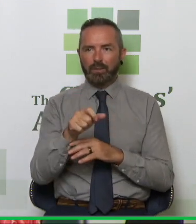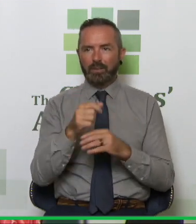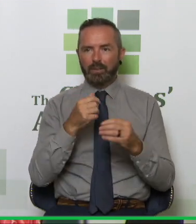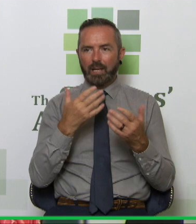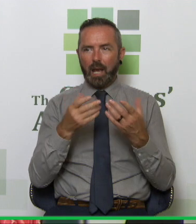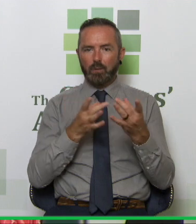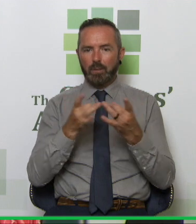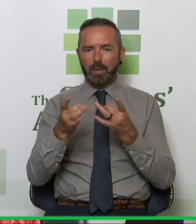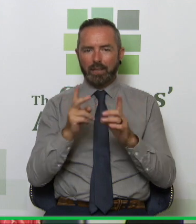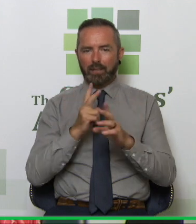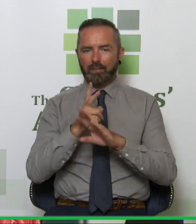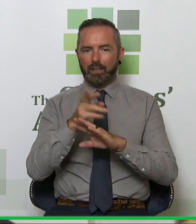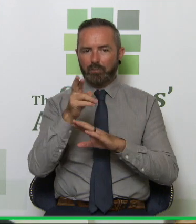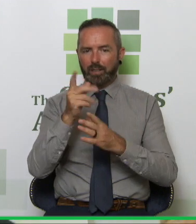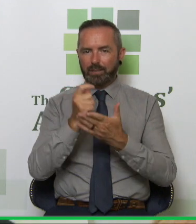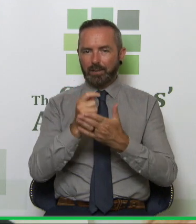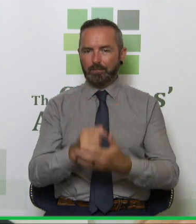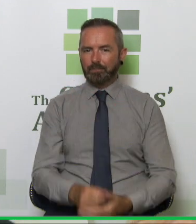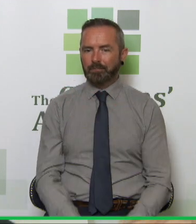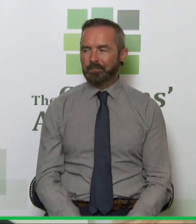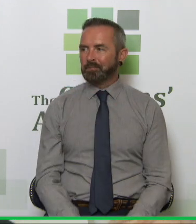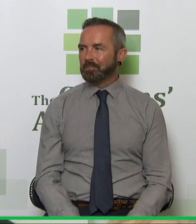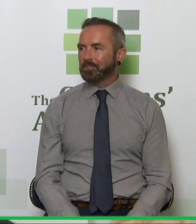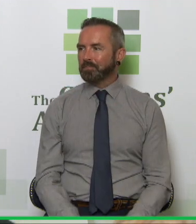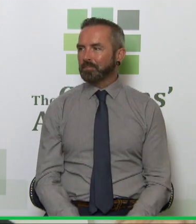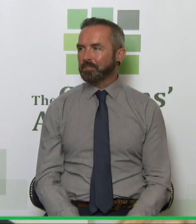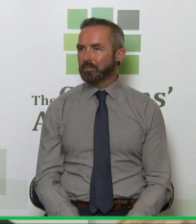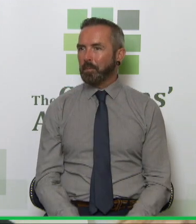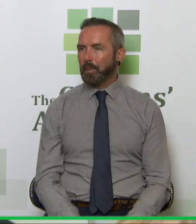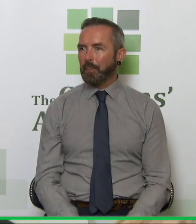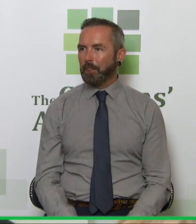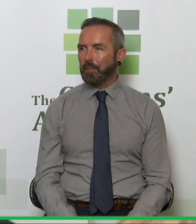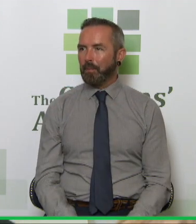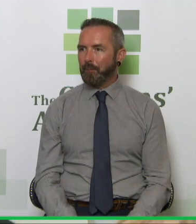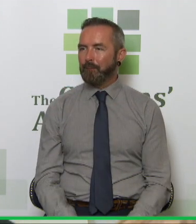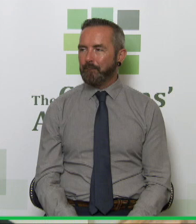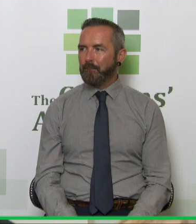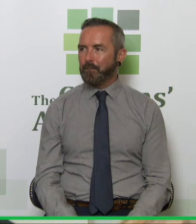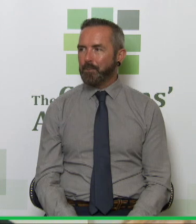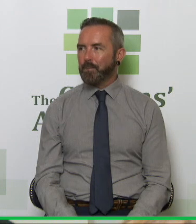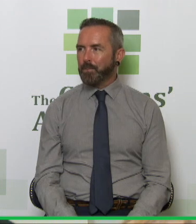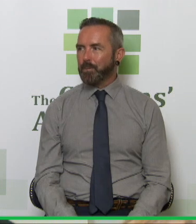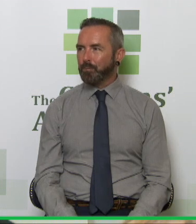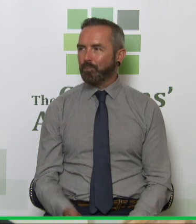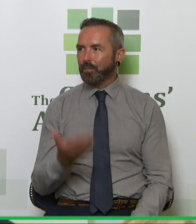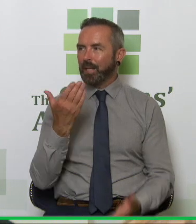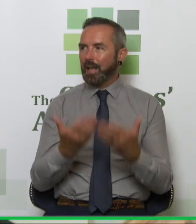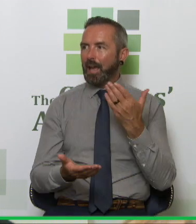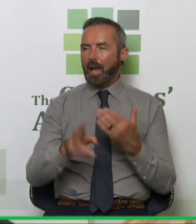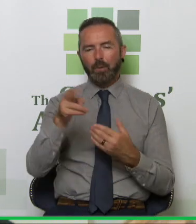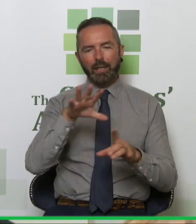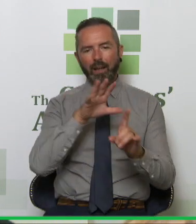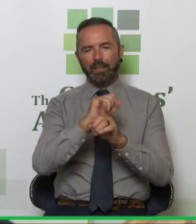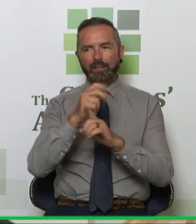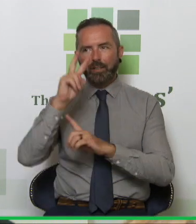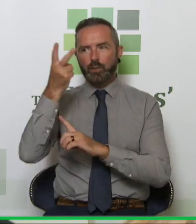make the interventions at the right time? Okay, so how do you identify dual diagnosis? I think in